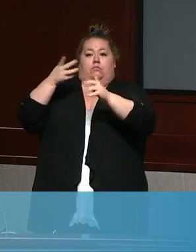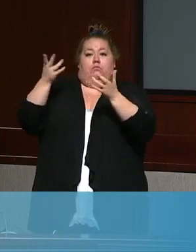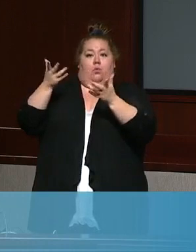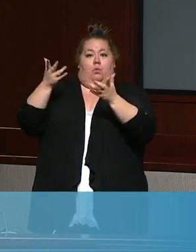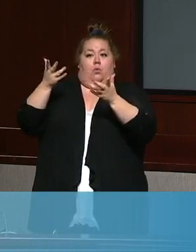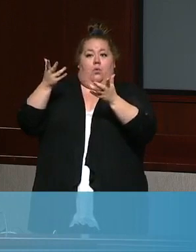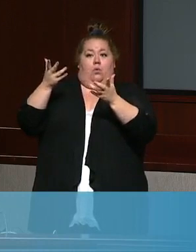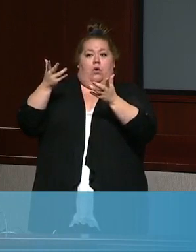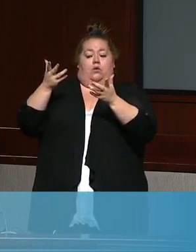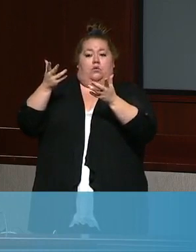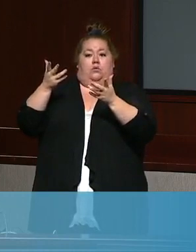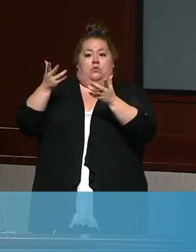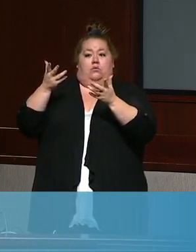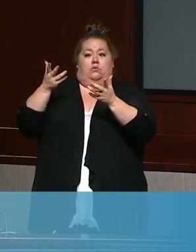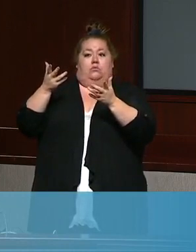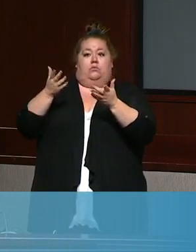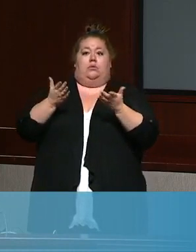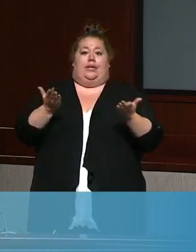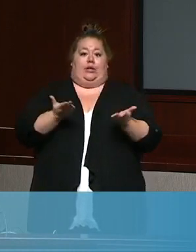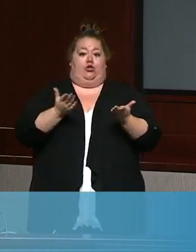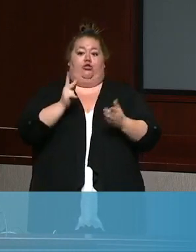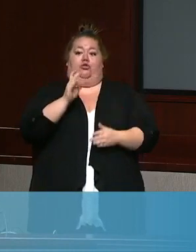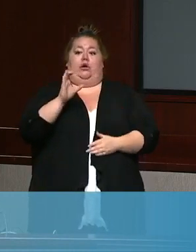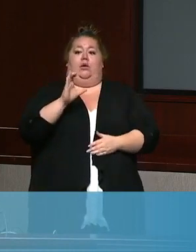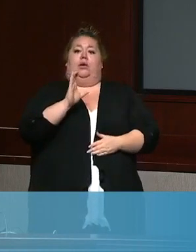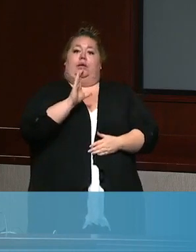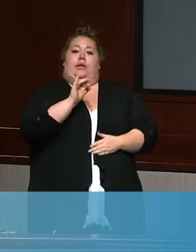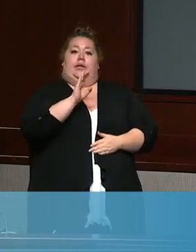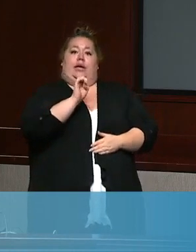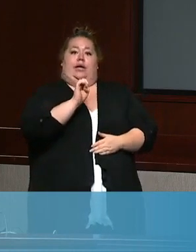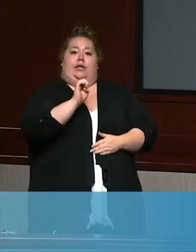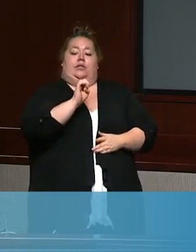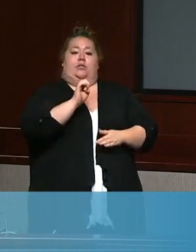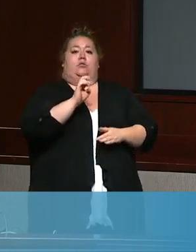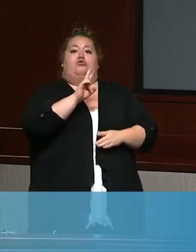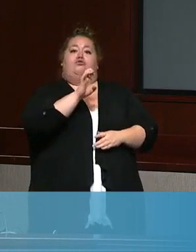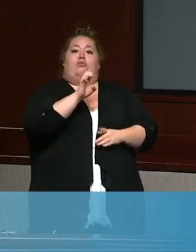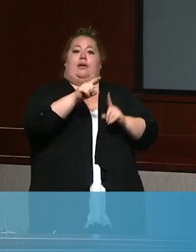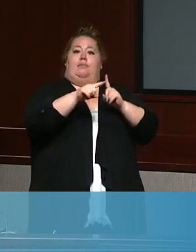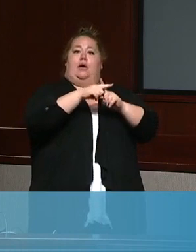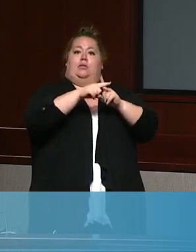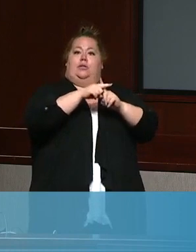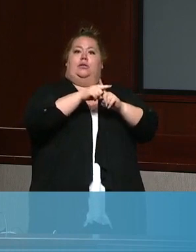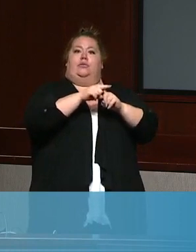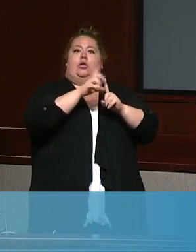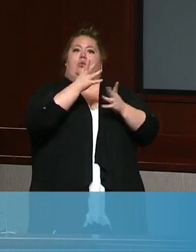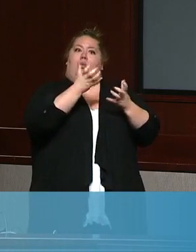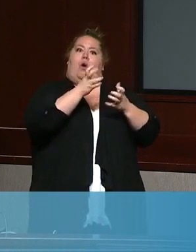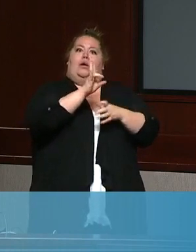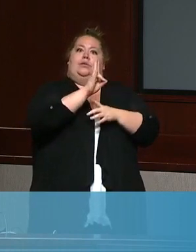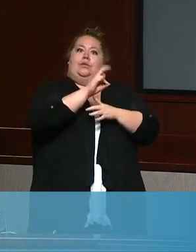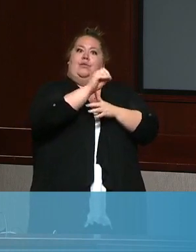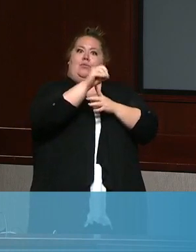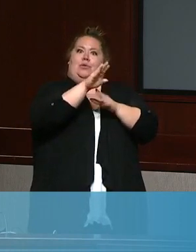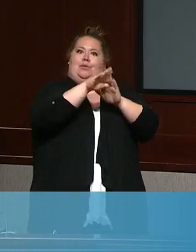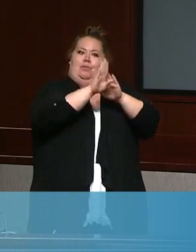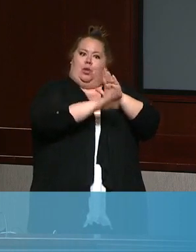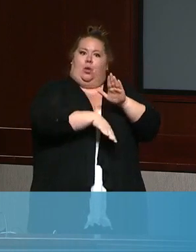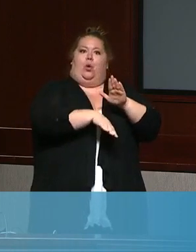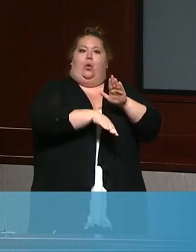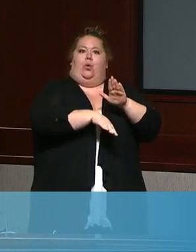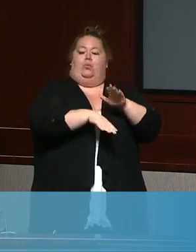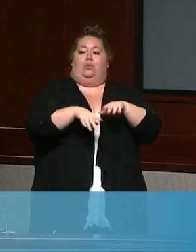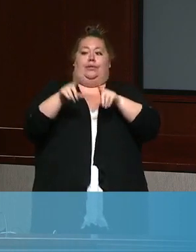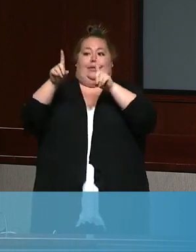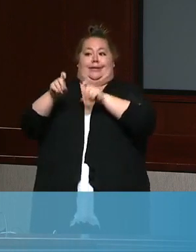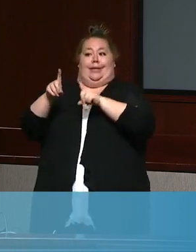our case positivity rate to 7 or below, and to get our